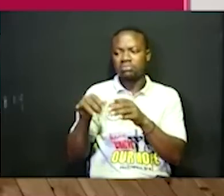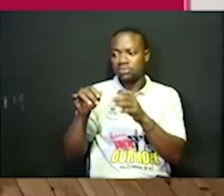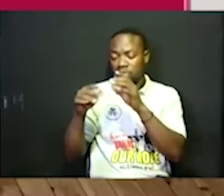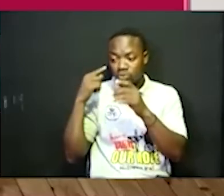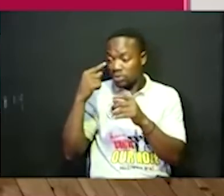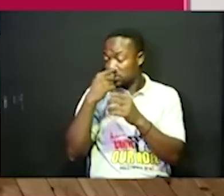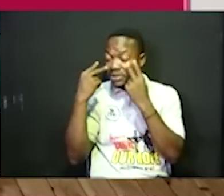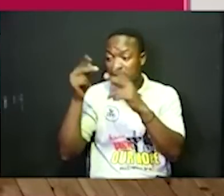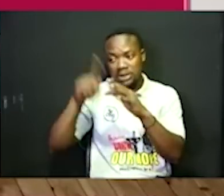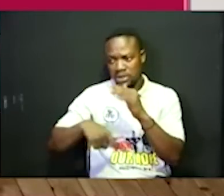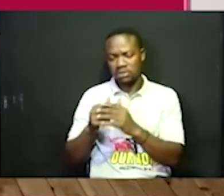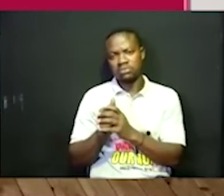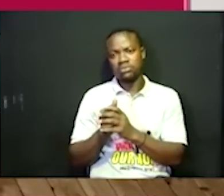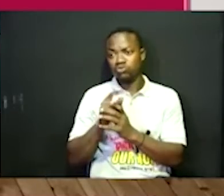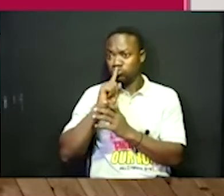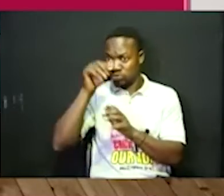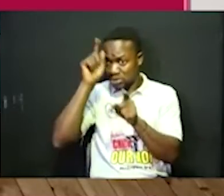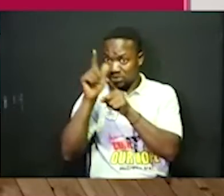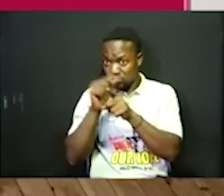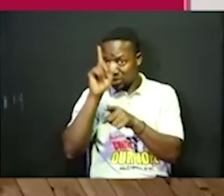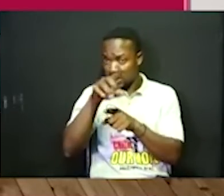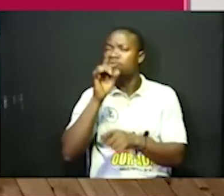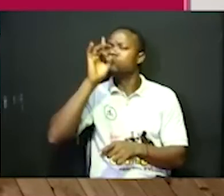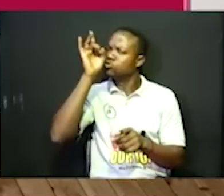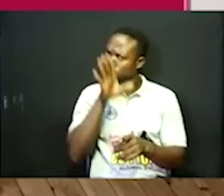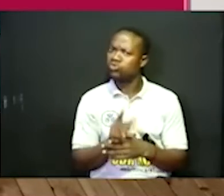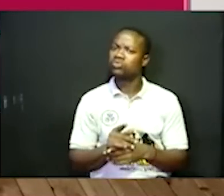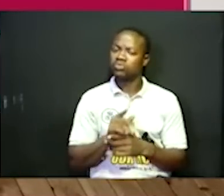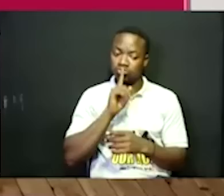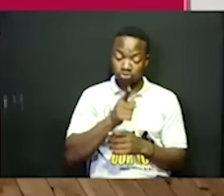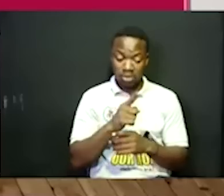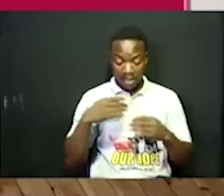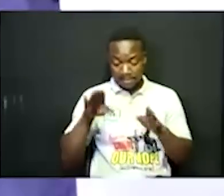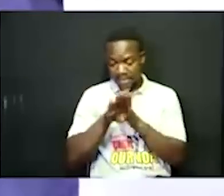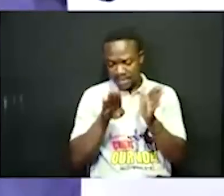Brothers, it is real. The Bible speaks of evil.